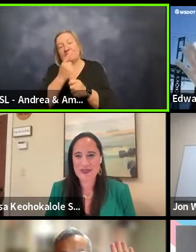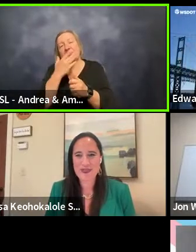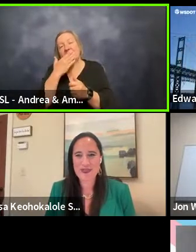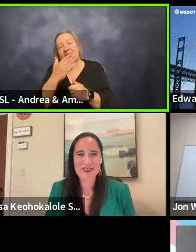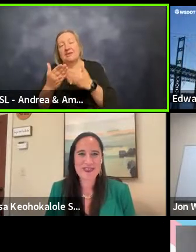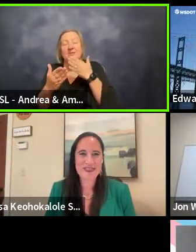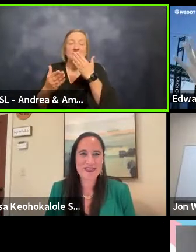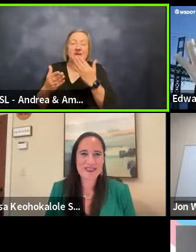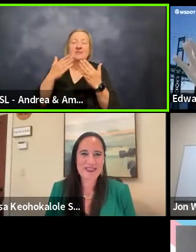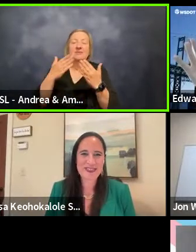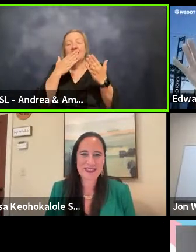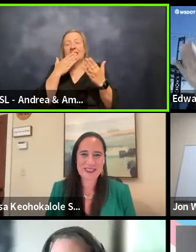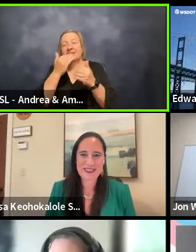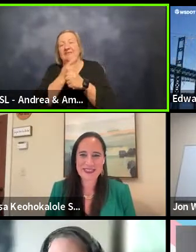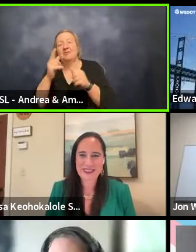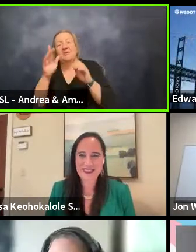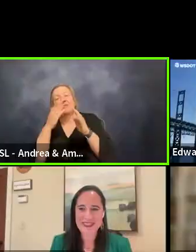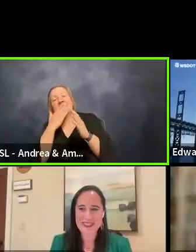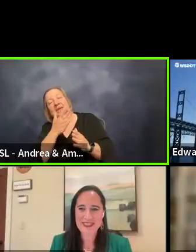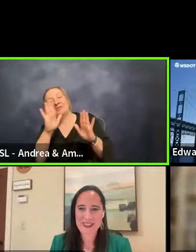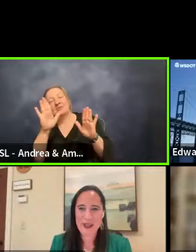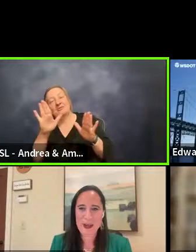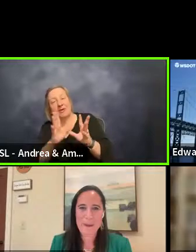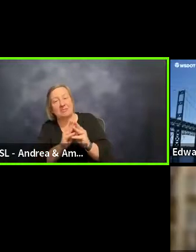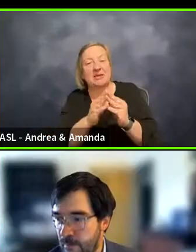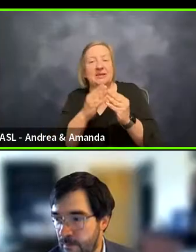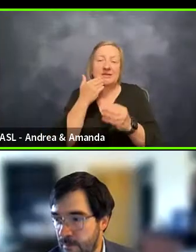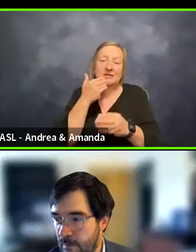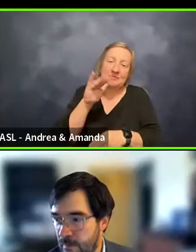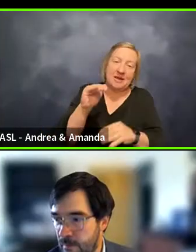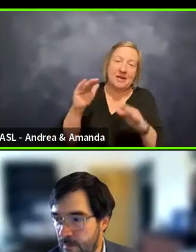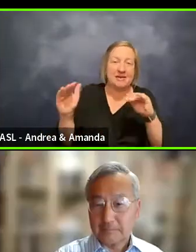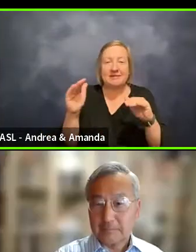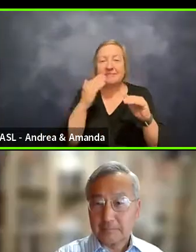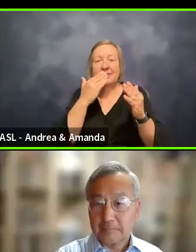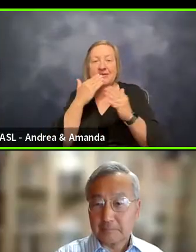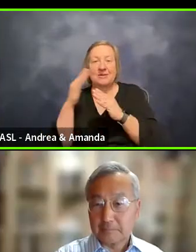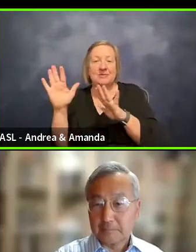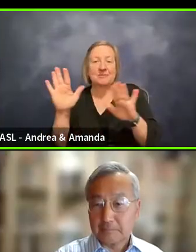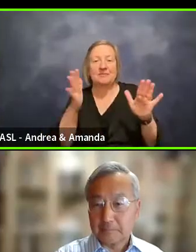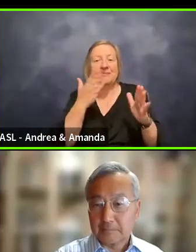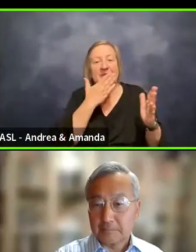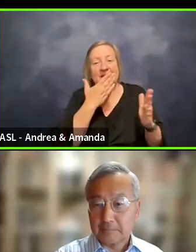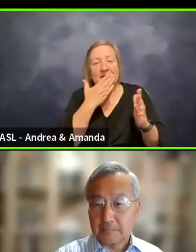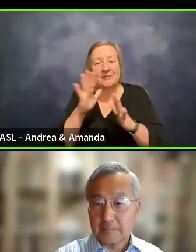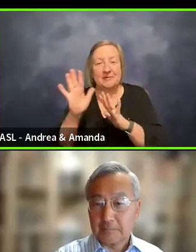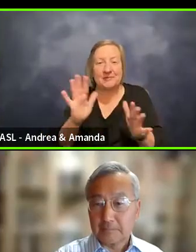everybody. Thank you. Have a good night. Great meeting. Bye. Thank you.